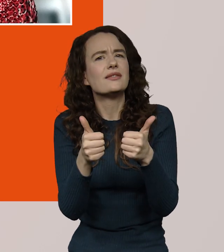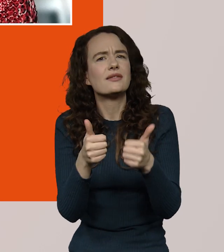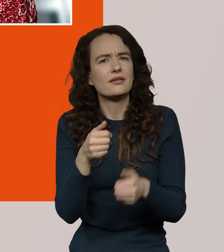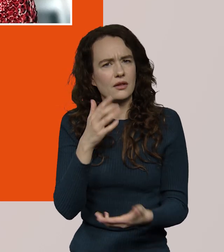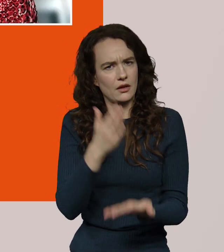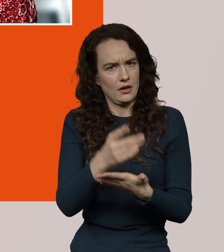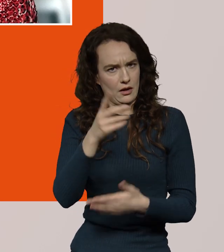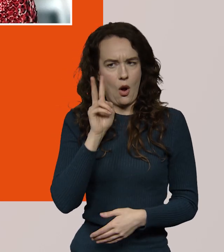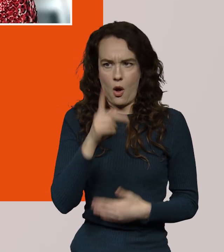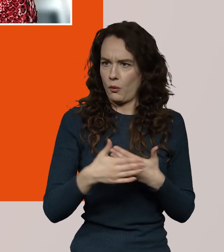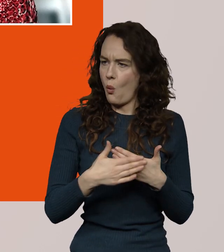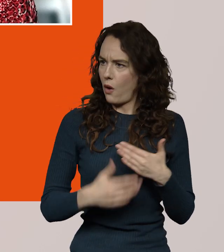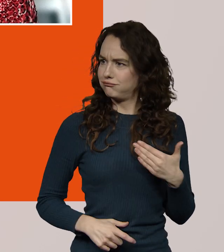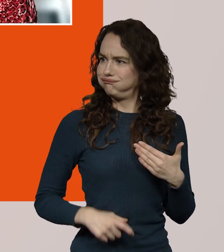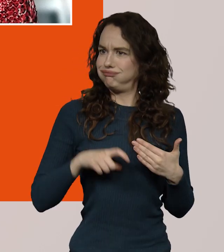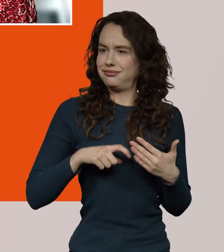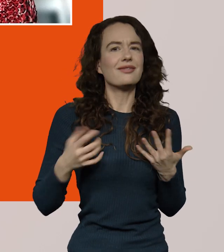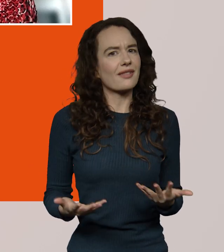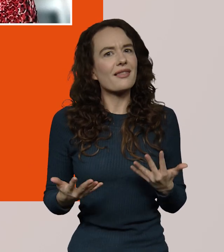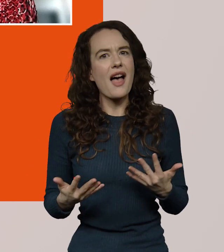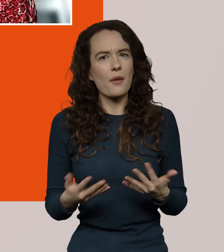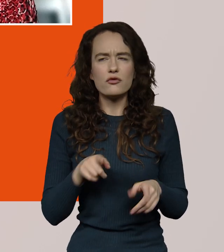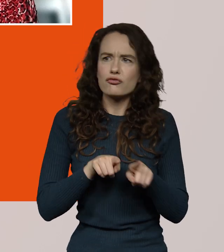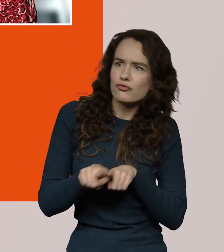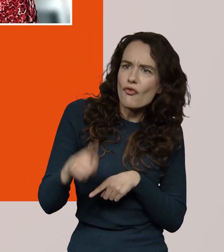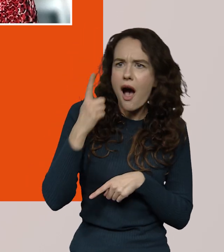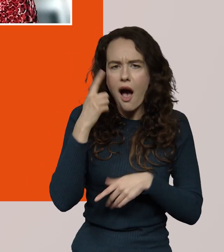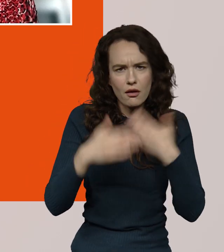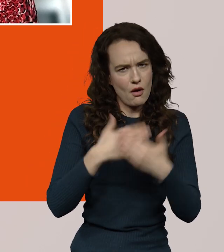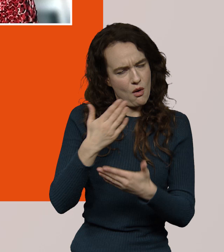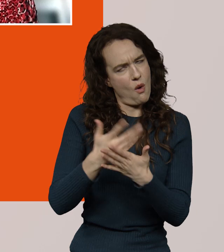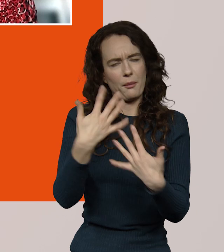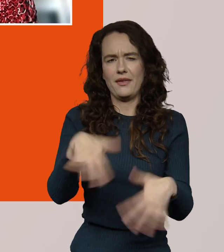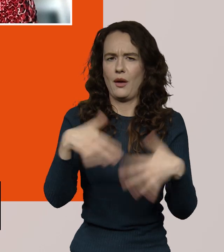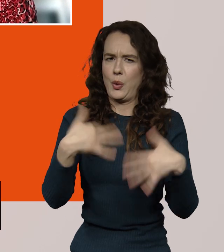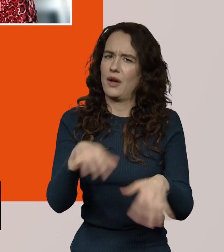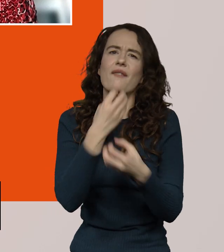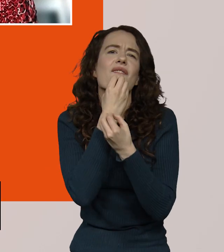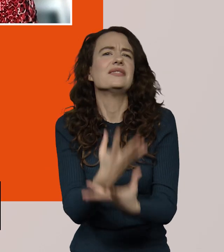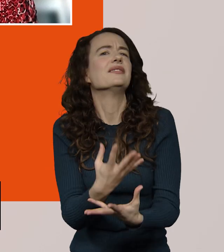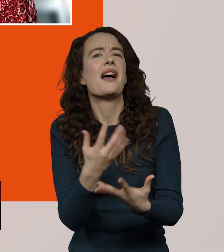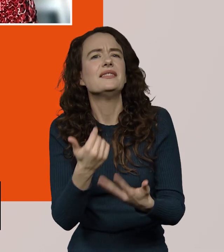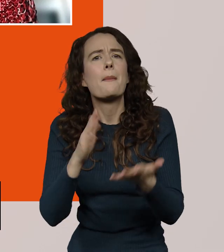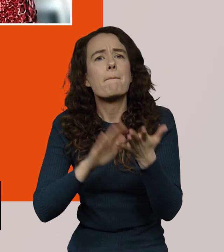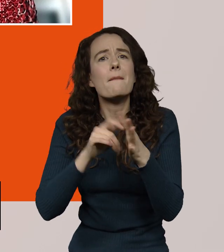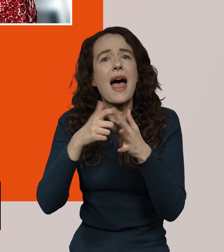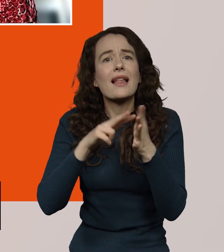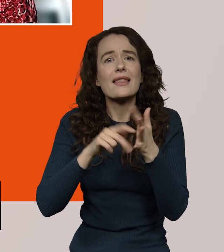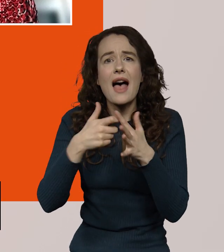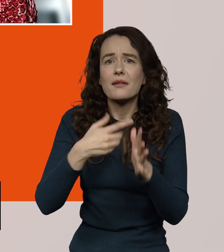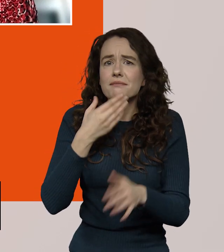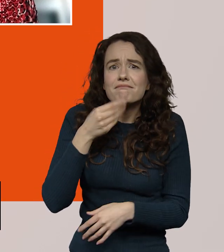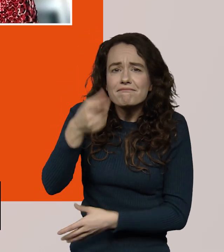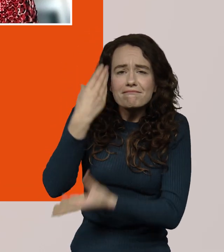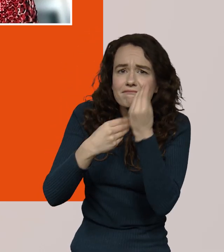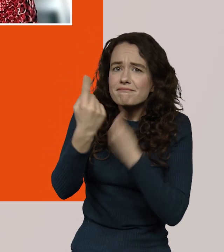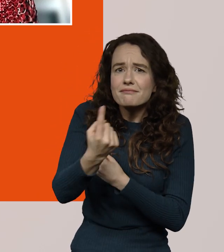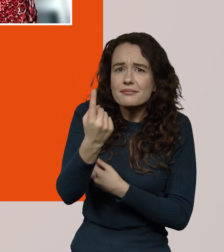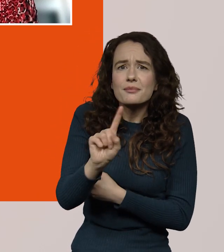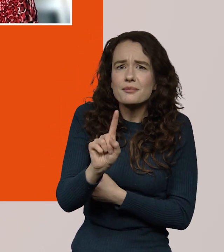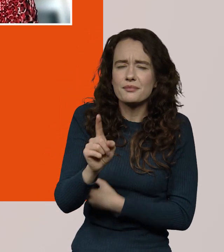it? Now, as we've been talking about reaching for the stars, seems like a really good time to announce that BAFTA's Young